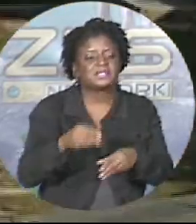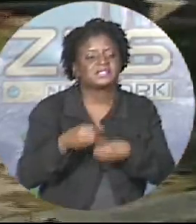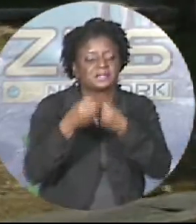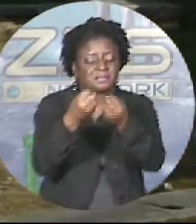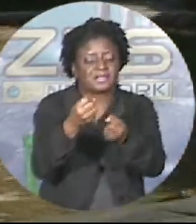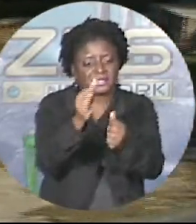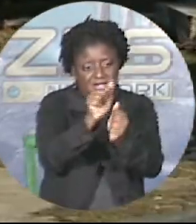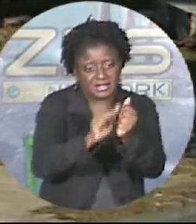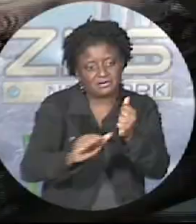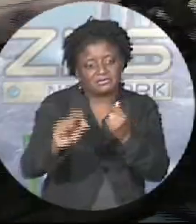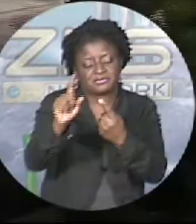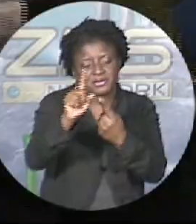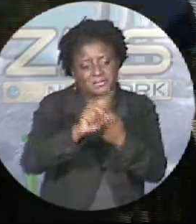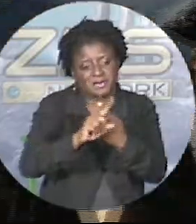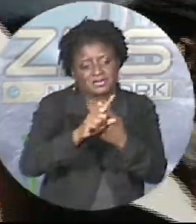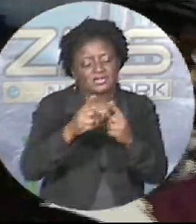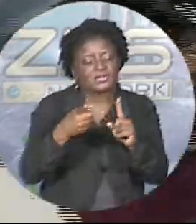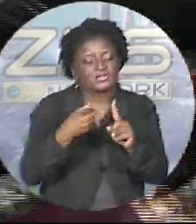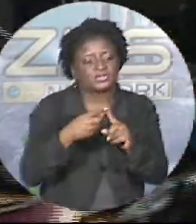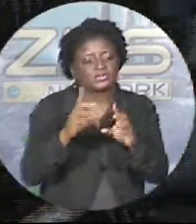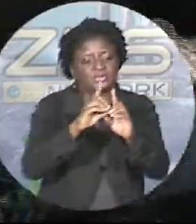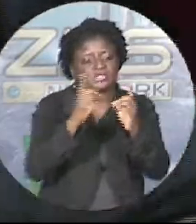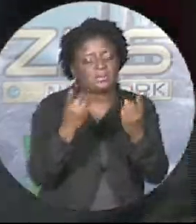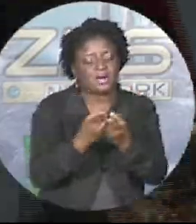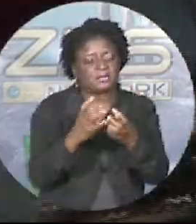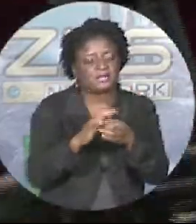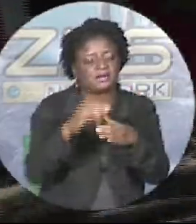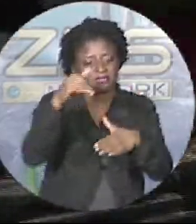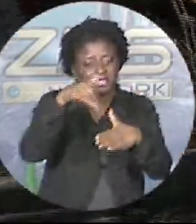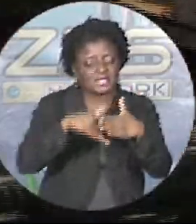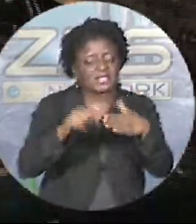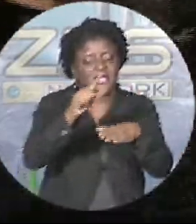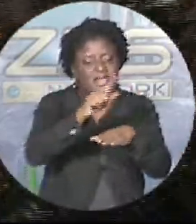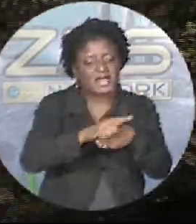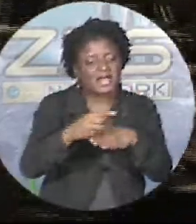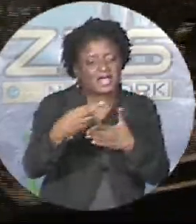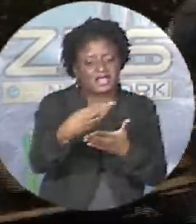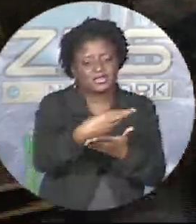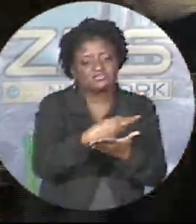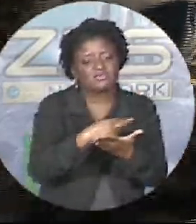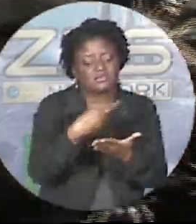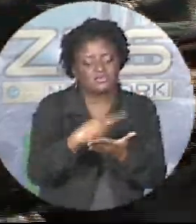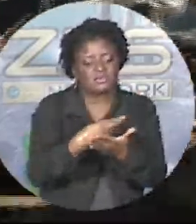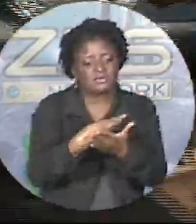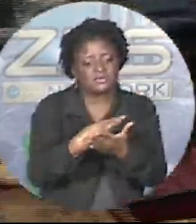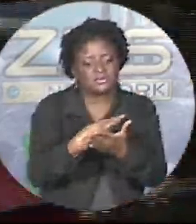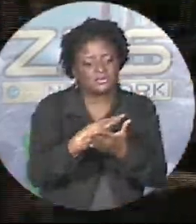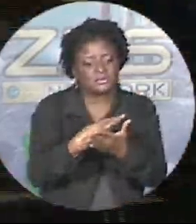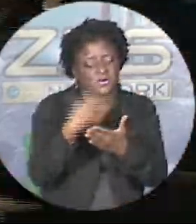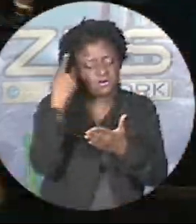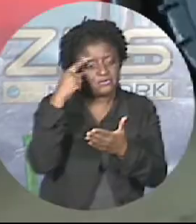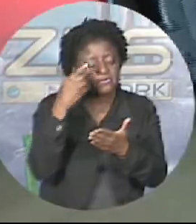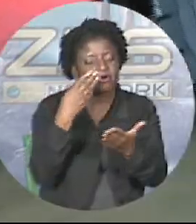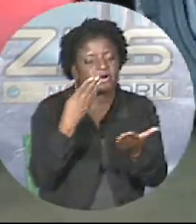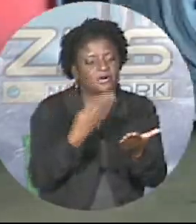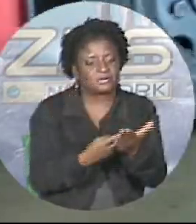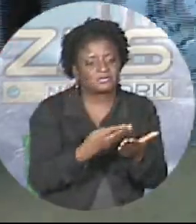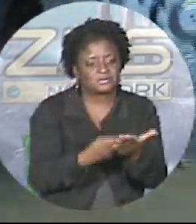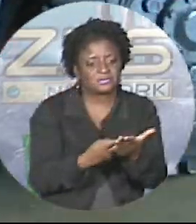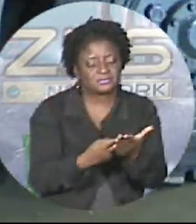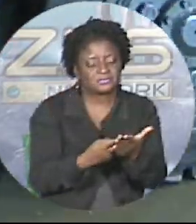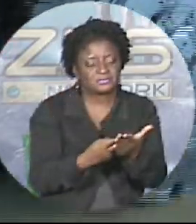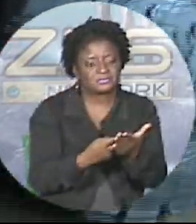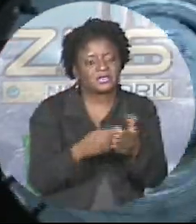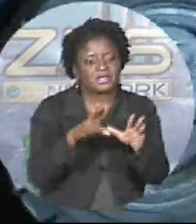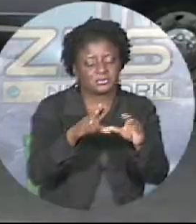invoices to the Department of Inland Revenue through the online tax administration system for verification. In cases where customs duty have